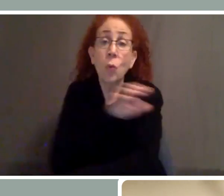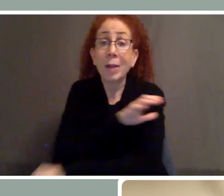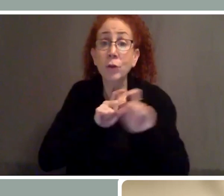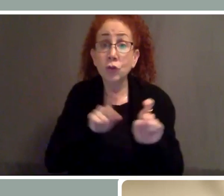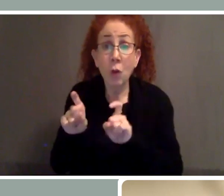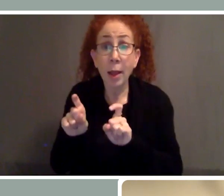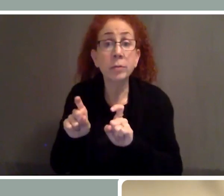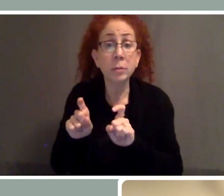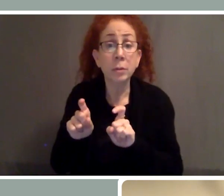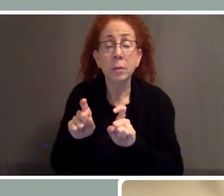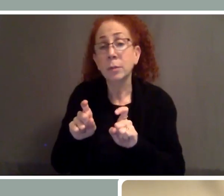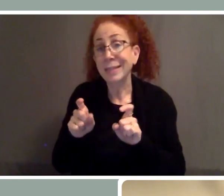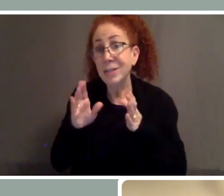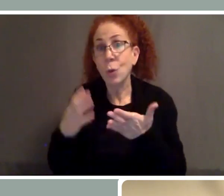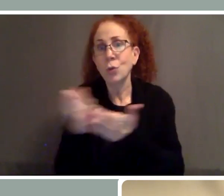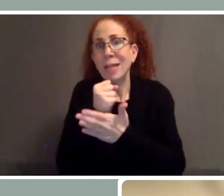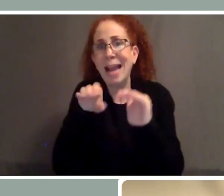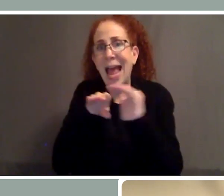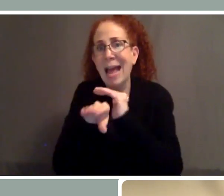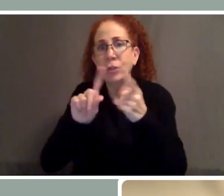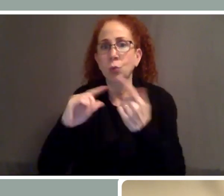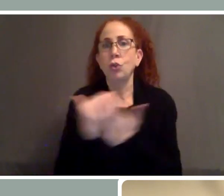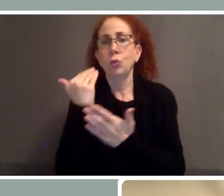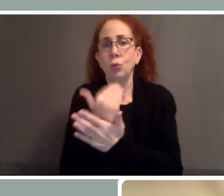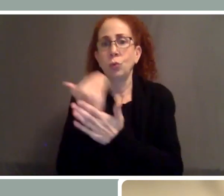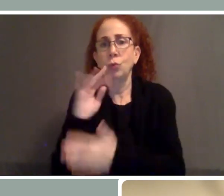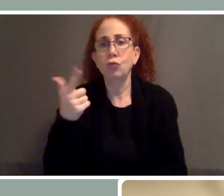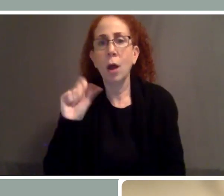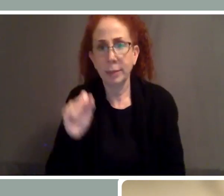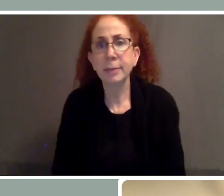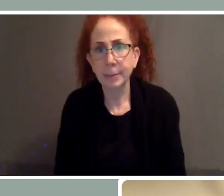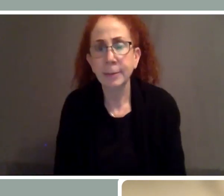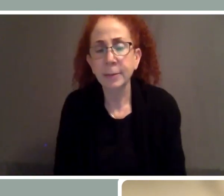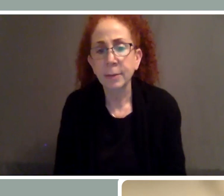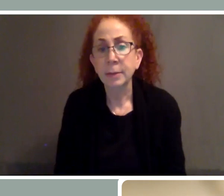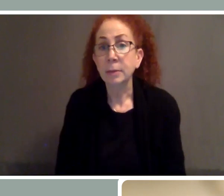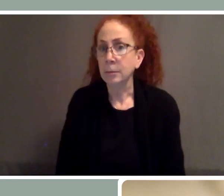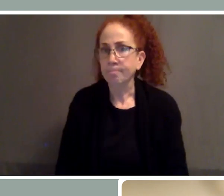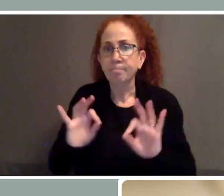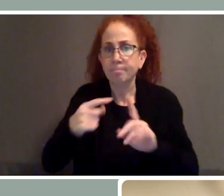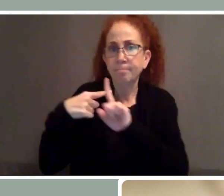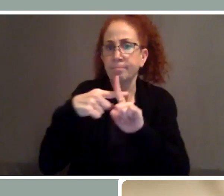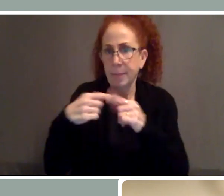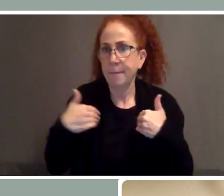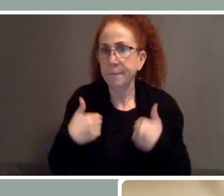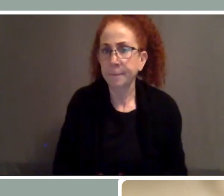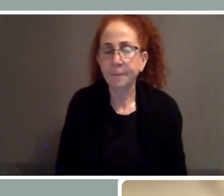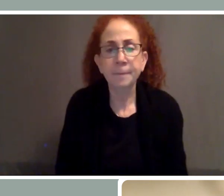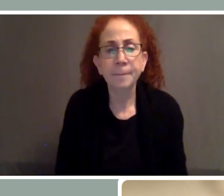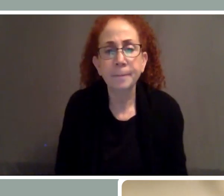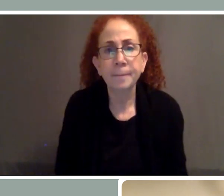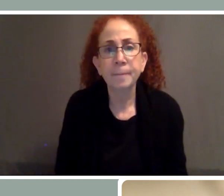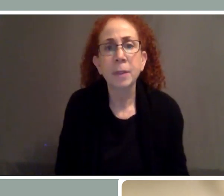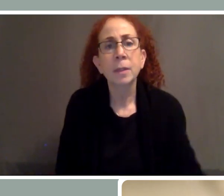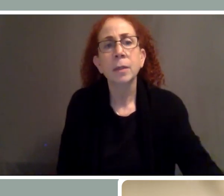are also a way to get access to some of these newer drugs that are promising drugs. And